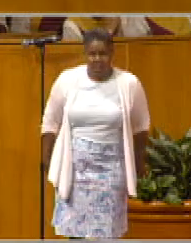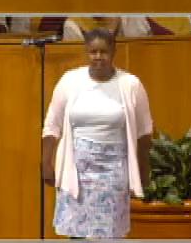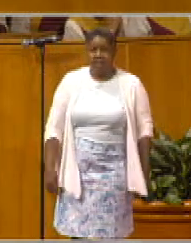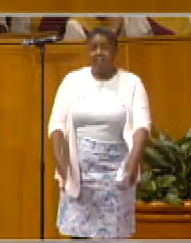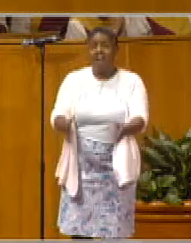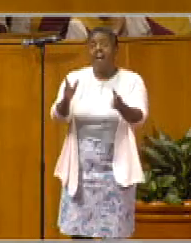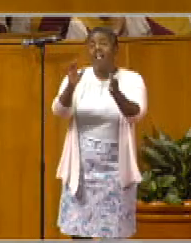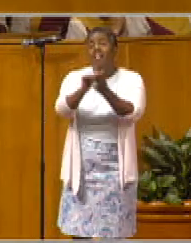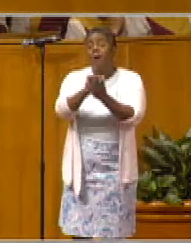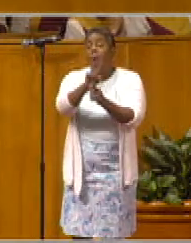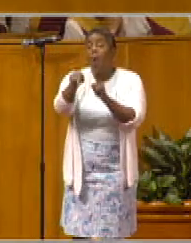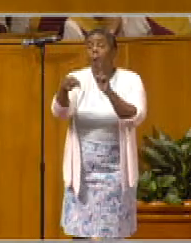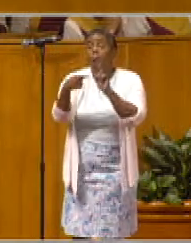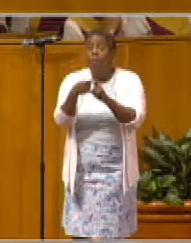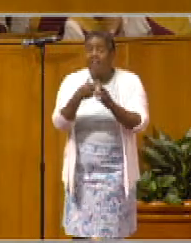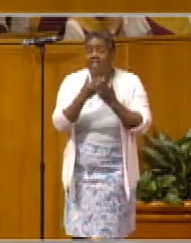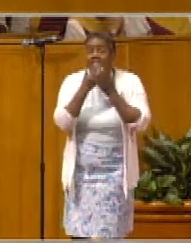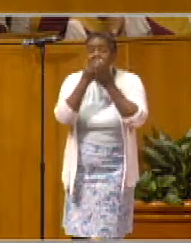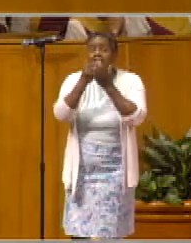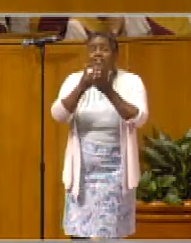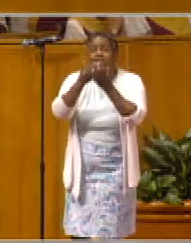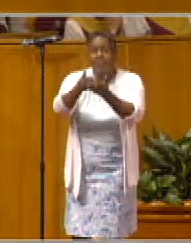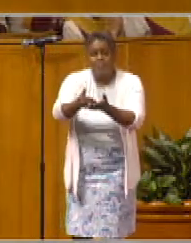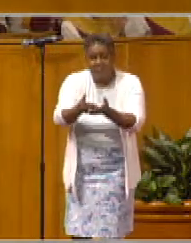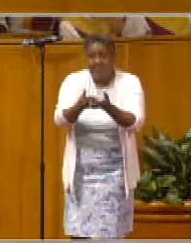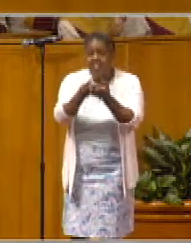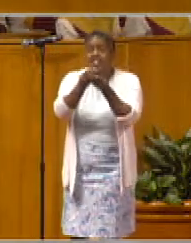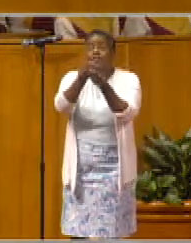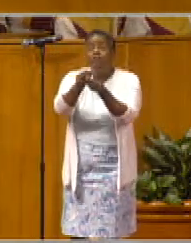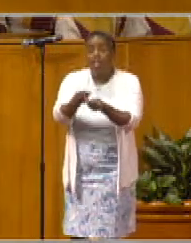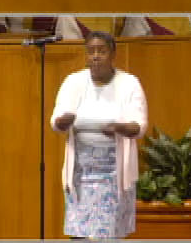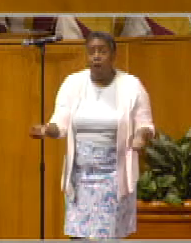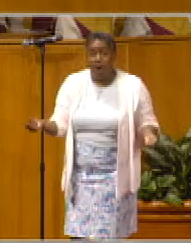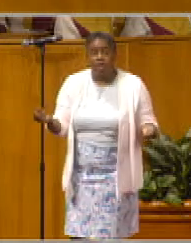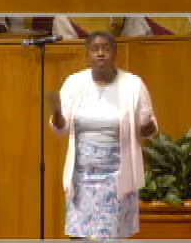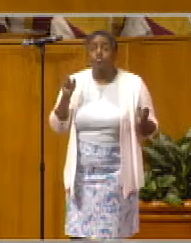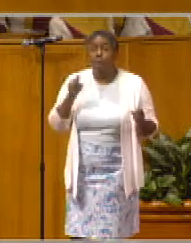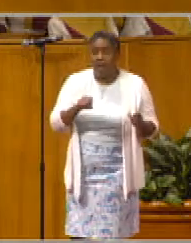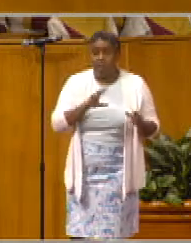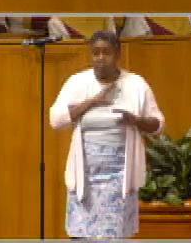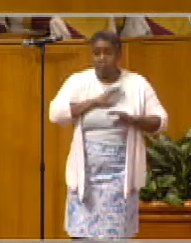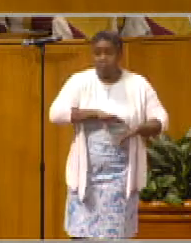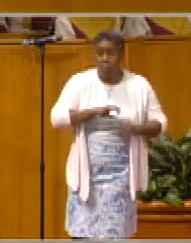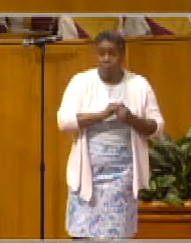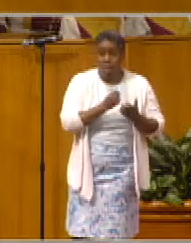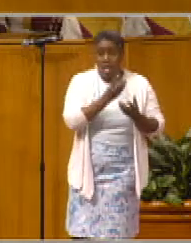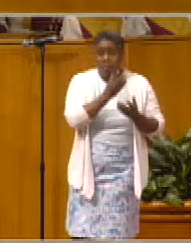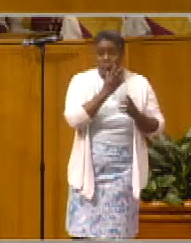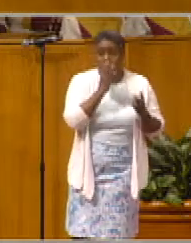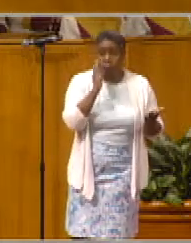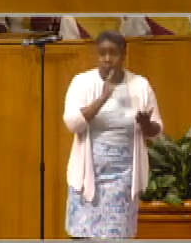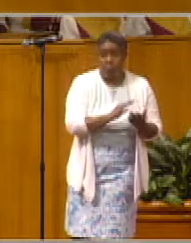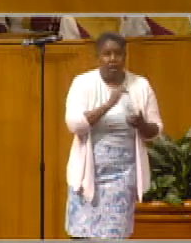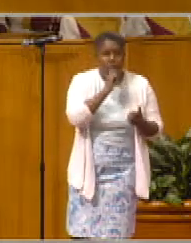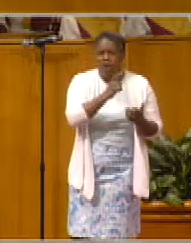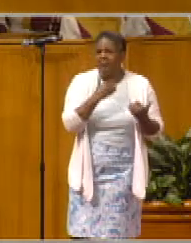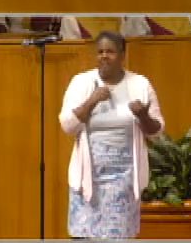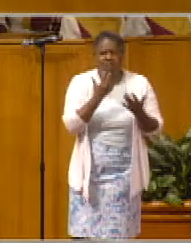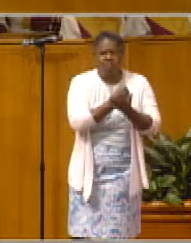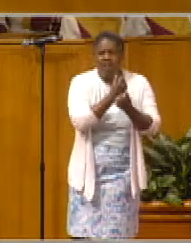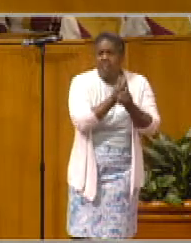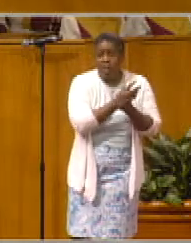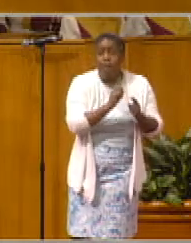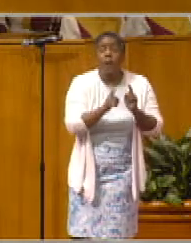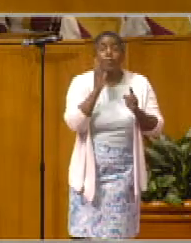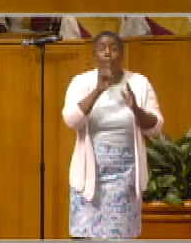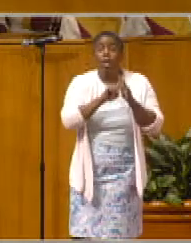Because when the ship is falling apart, you've got to be content with cutbacks. You're not going to walk away with everything, but you're going to